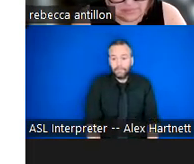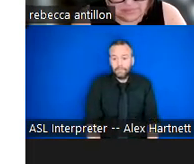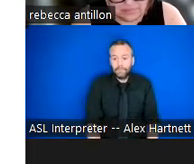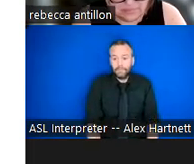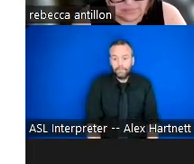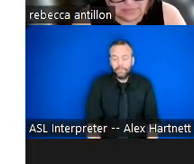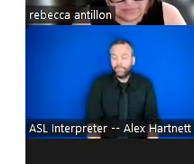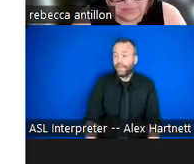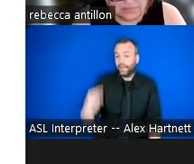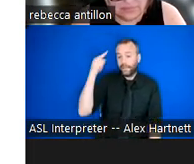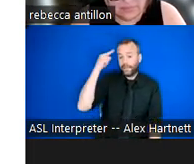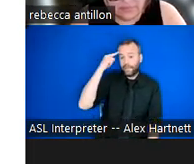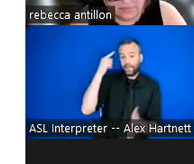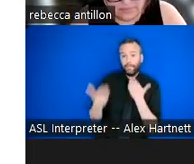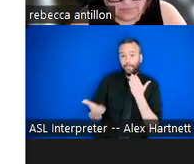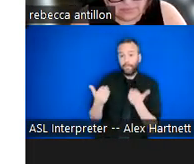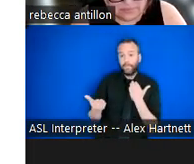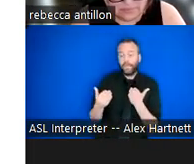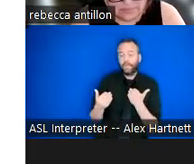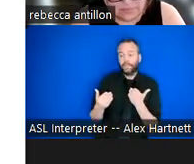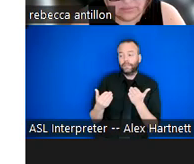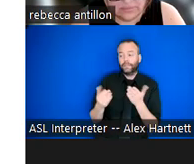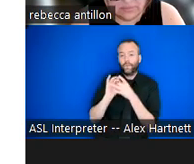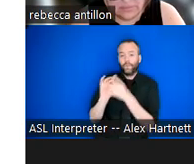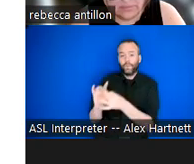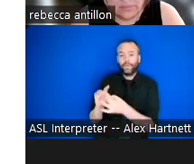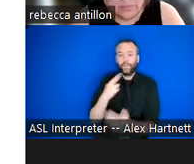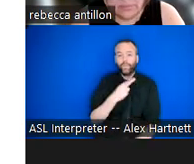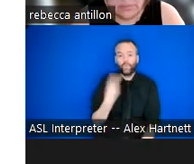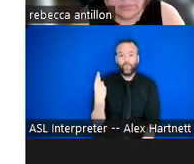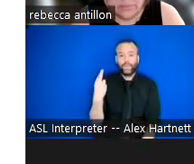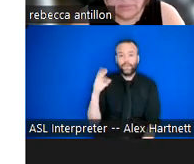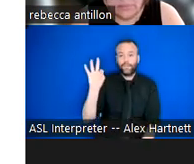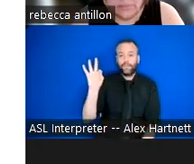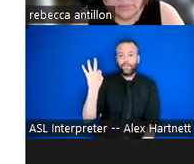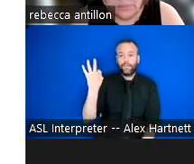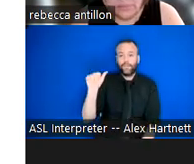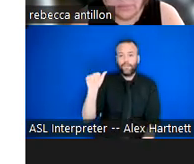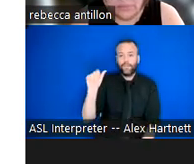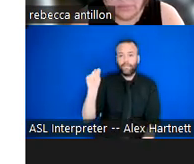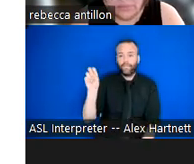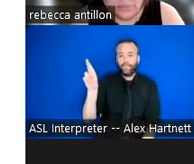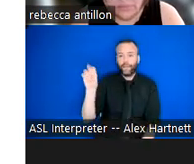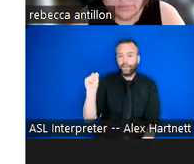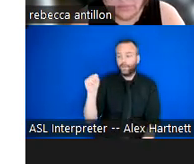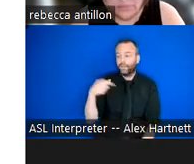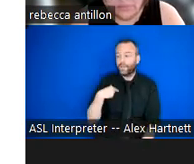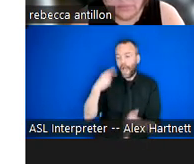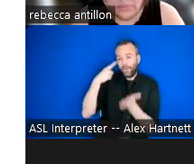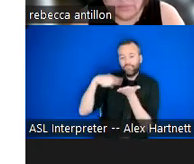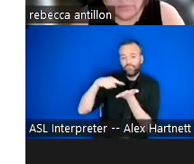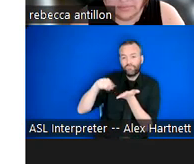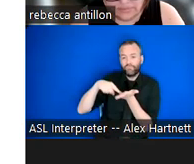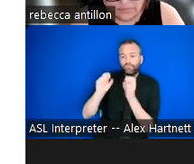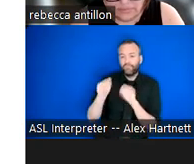I think it might have been discussed during the risk factors, but it's okay. Okay. I can do some more research or reach out to you I'll probably have afterward. to